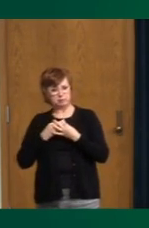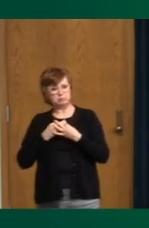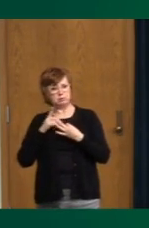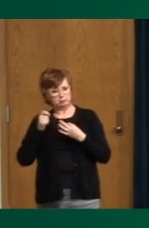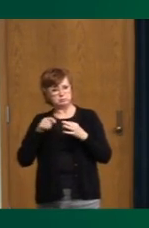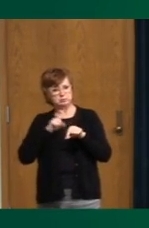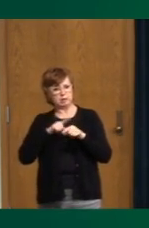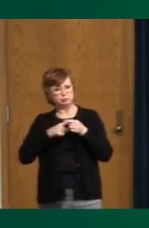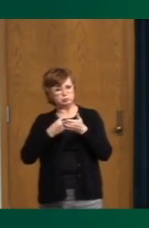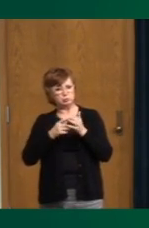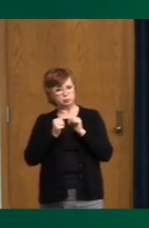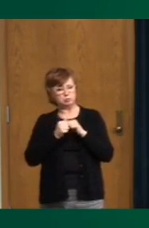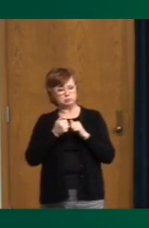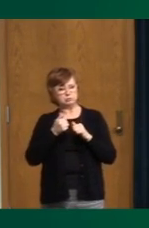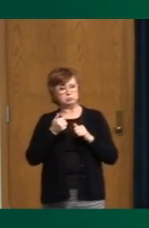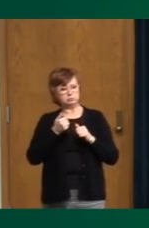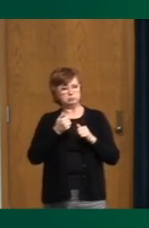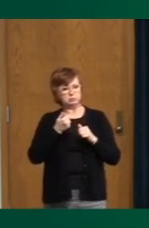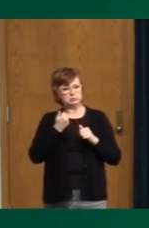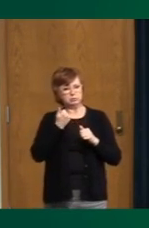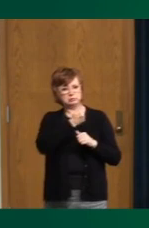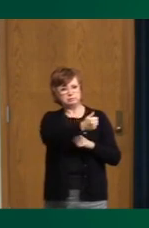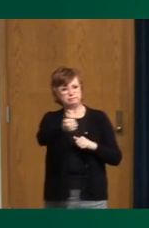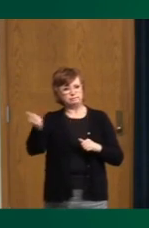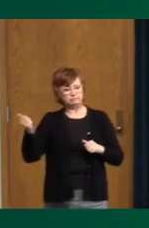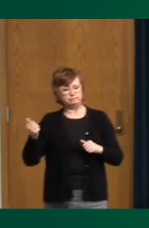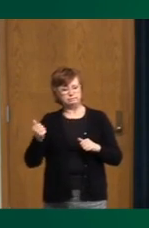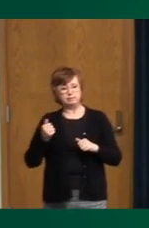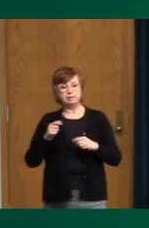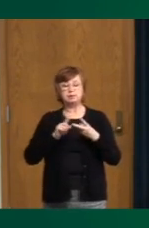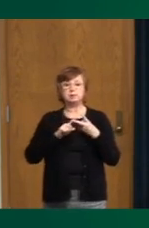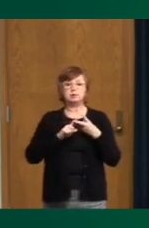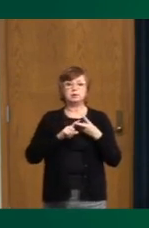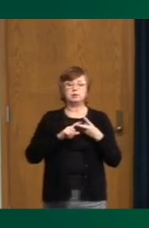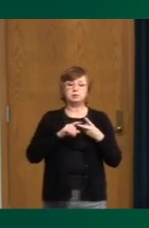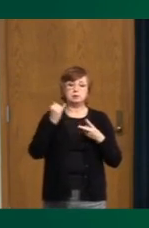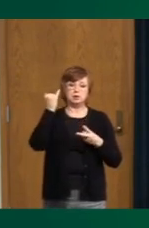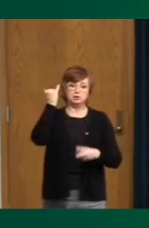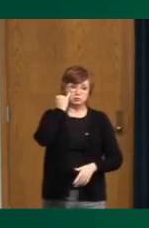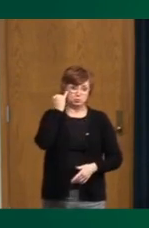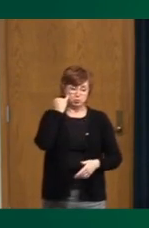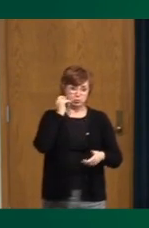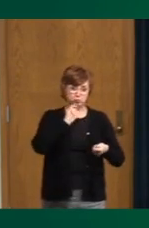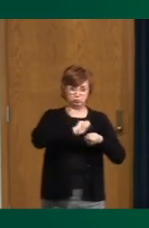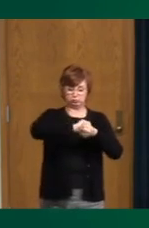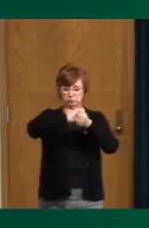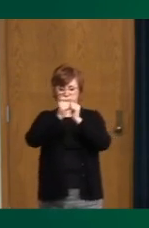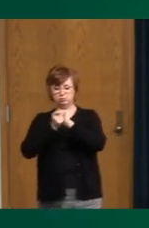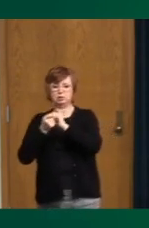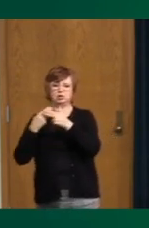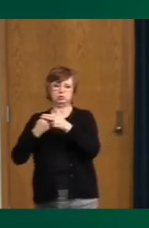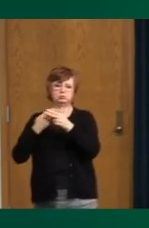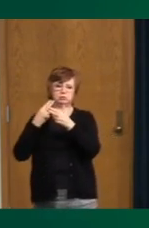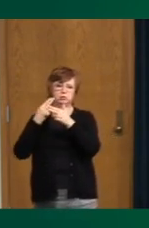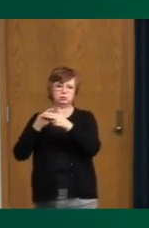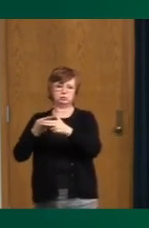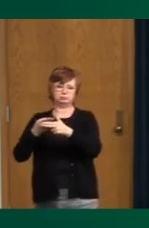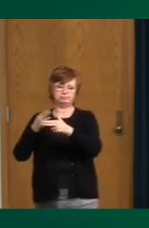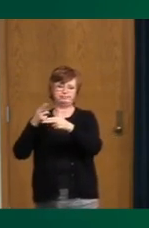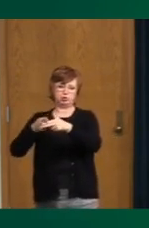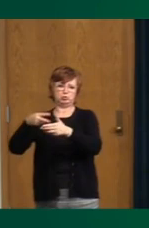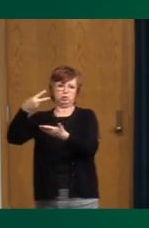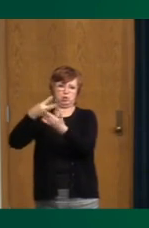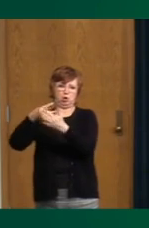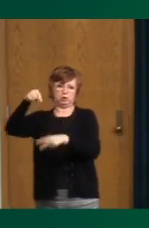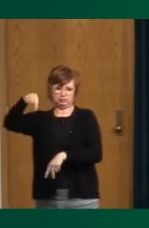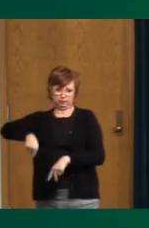also a consequences to a lockdown. or to a circuit breaker, if people call that a short-term.